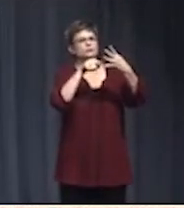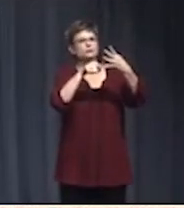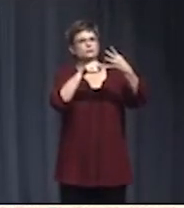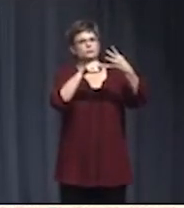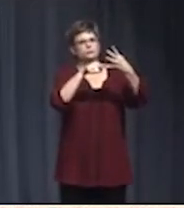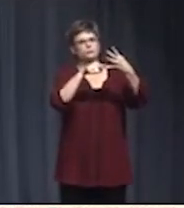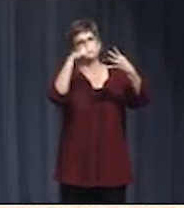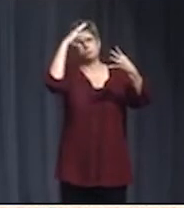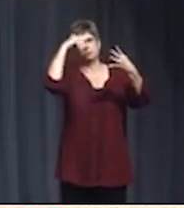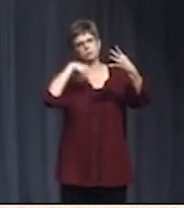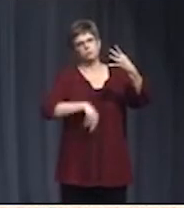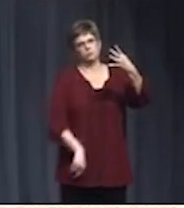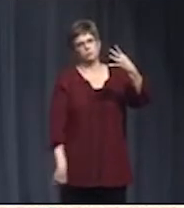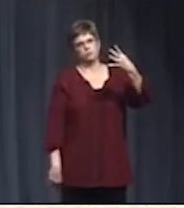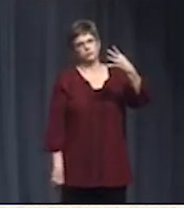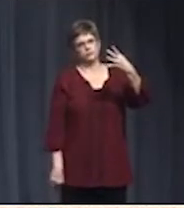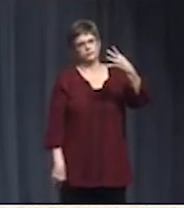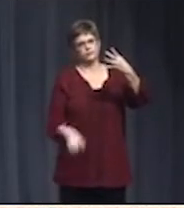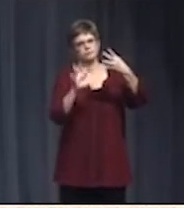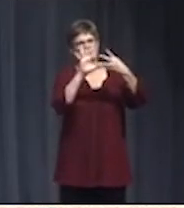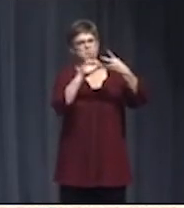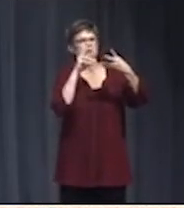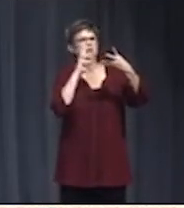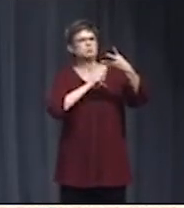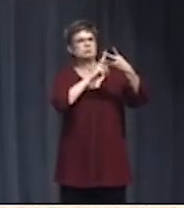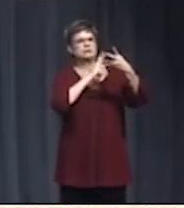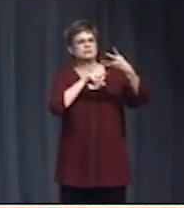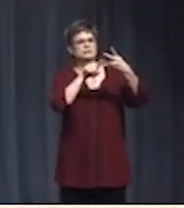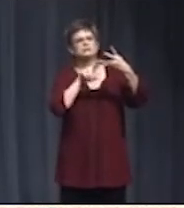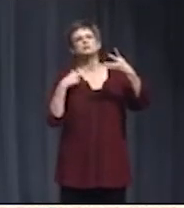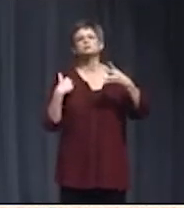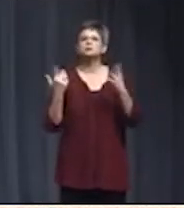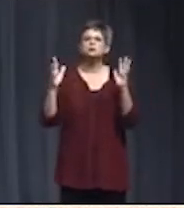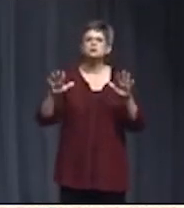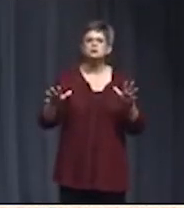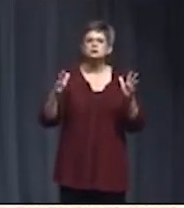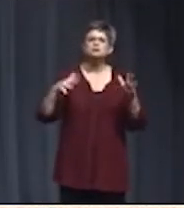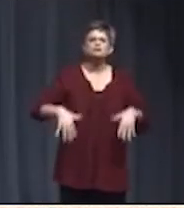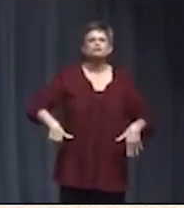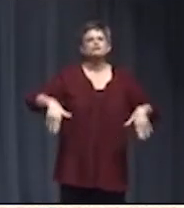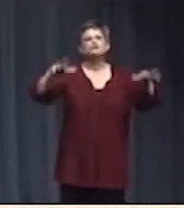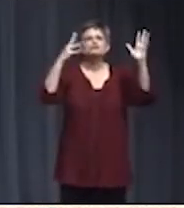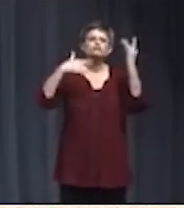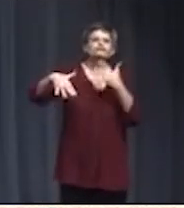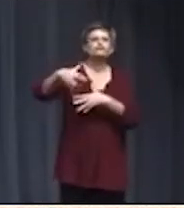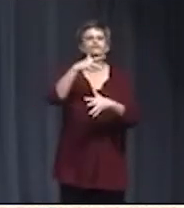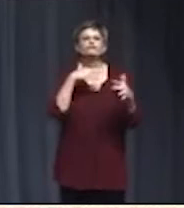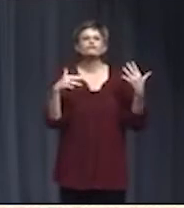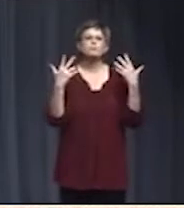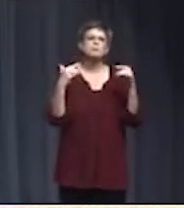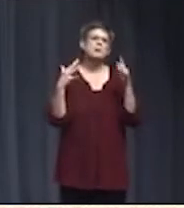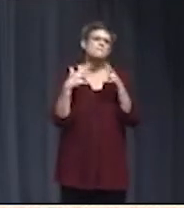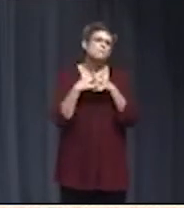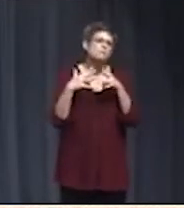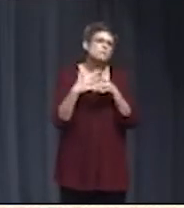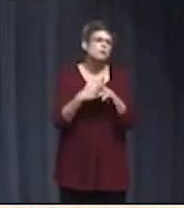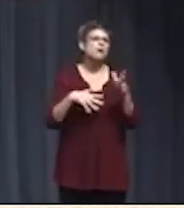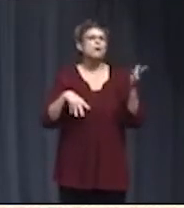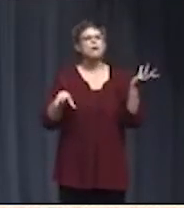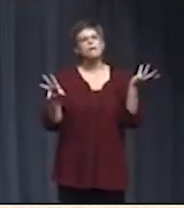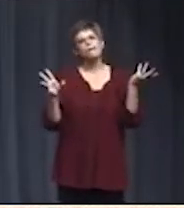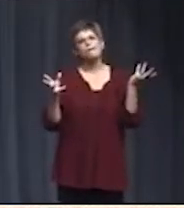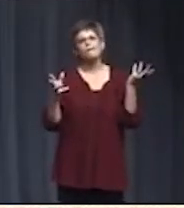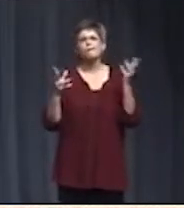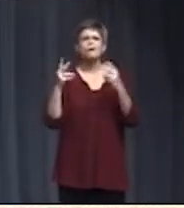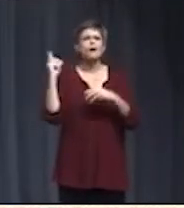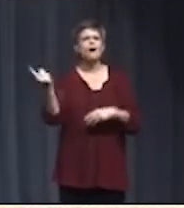family. We had hung out together from the time we were little. We played football in high school together. Basically, if you found one of us, you found